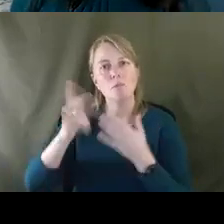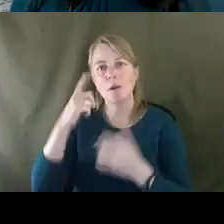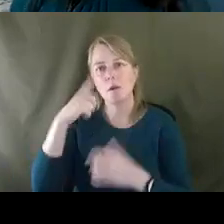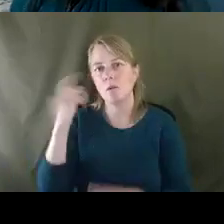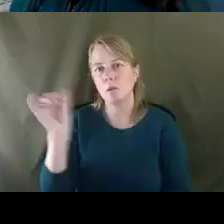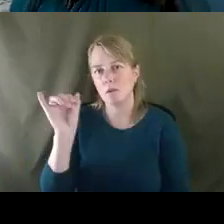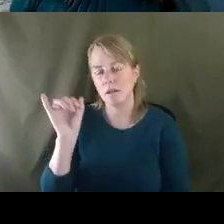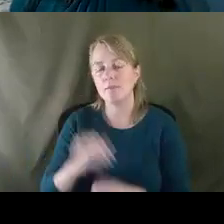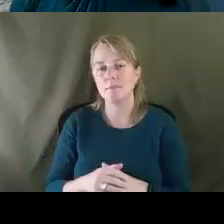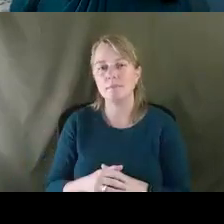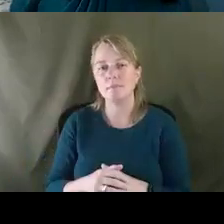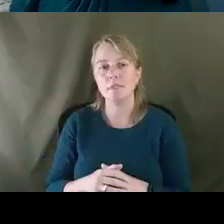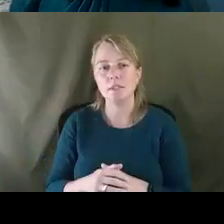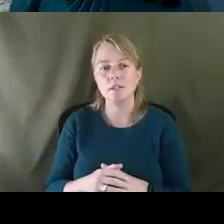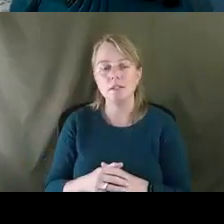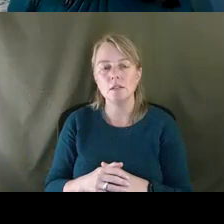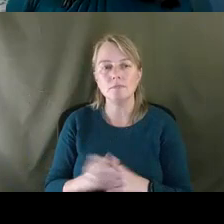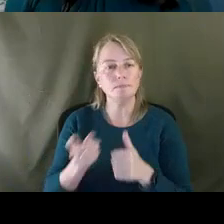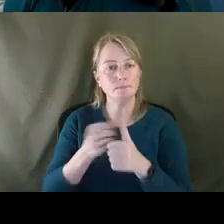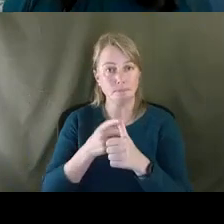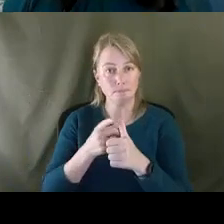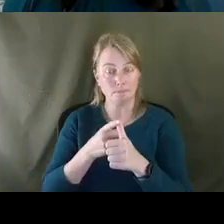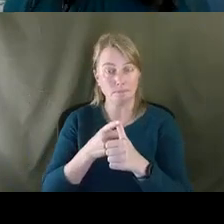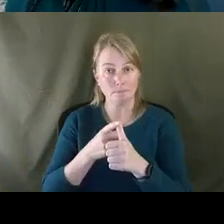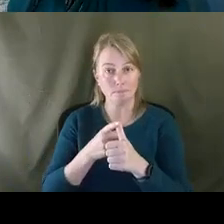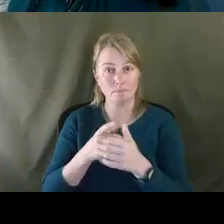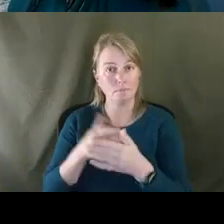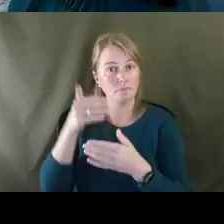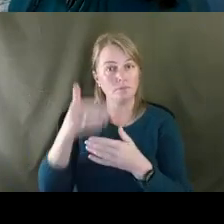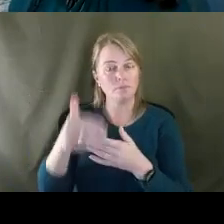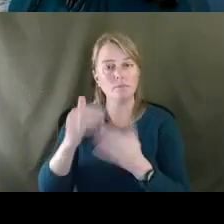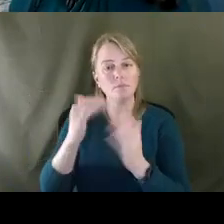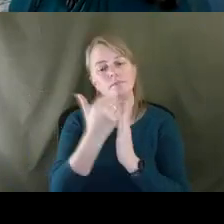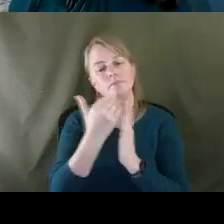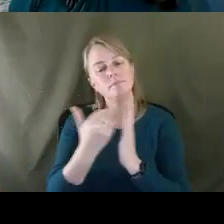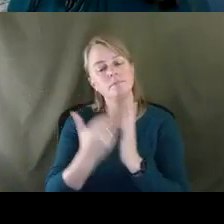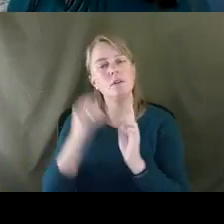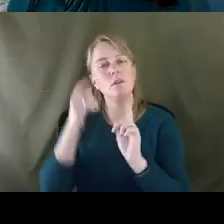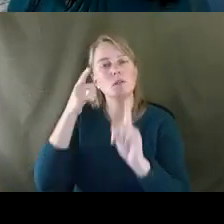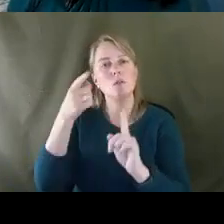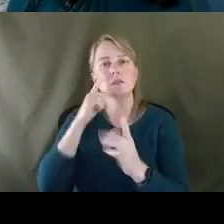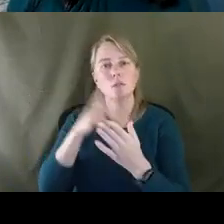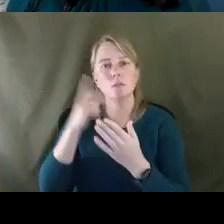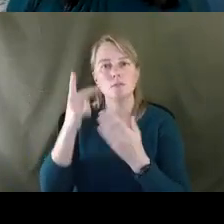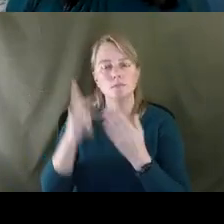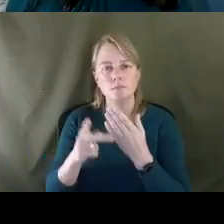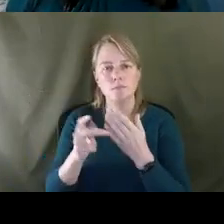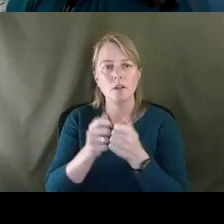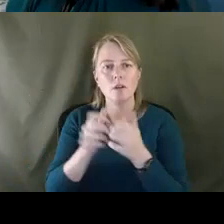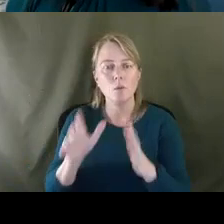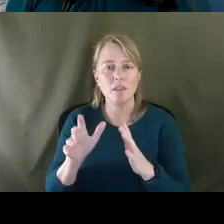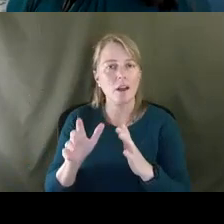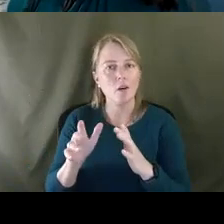in practice. Our first big accomplishment was to outline the objective of the program. Without a compelling